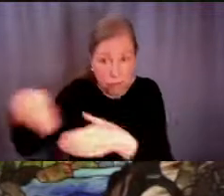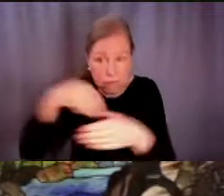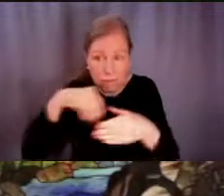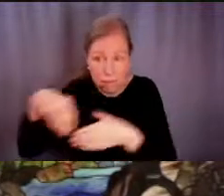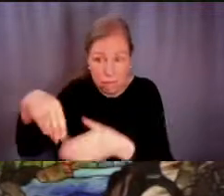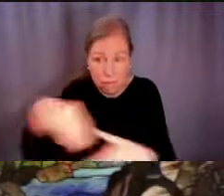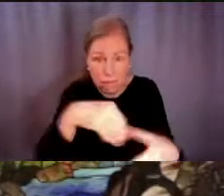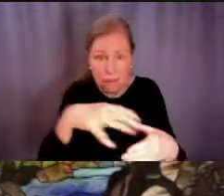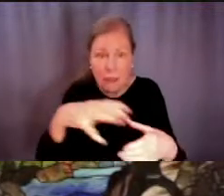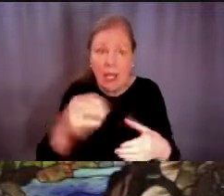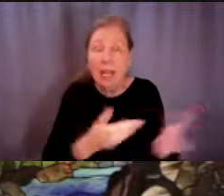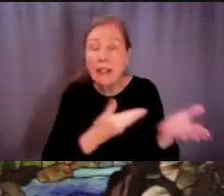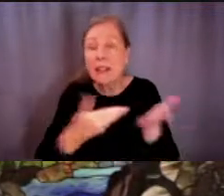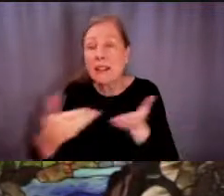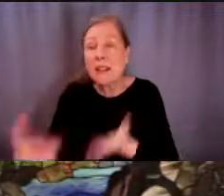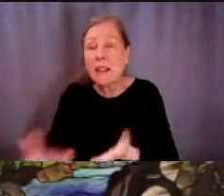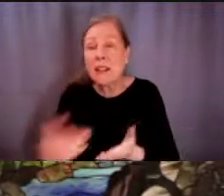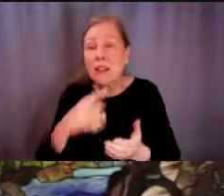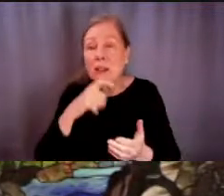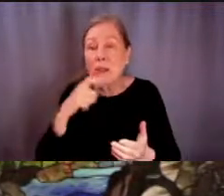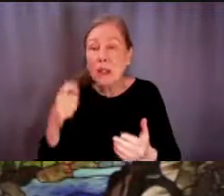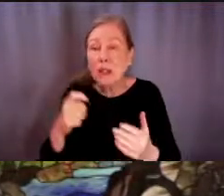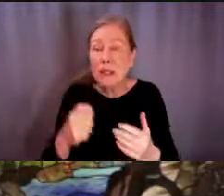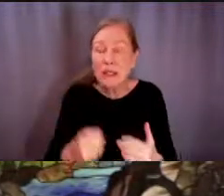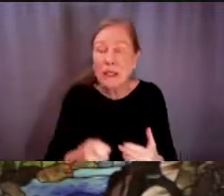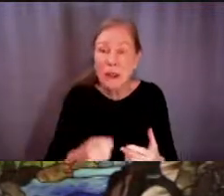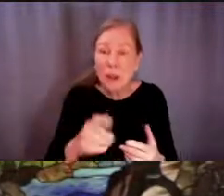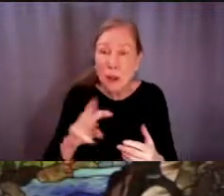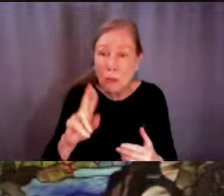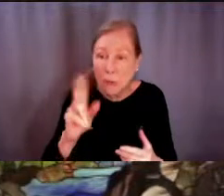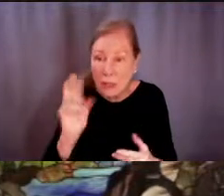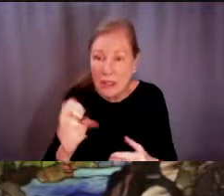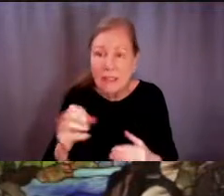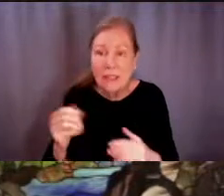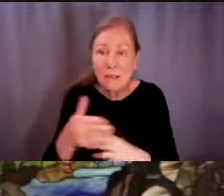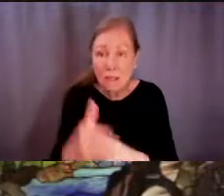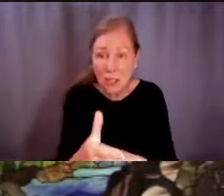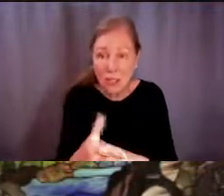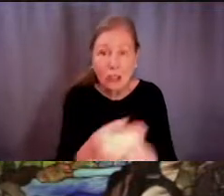all because of your support. Thank you so much.